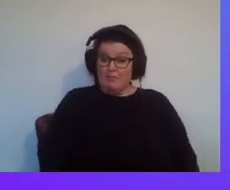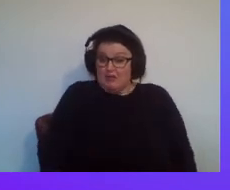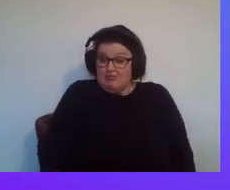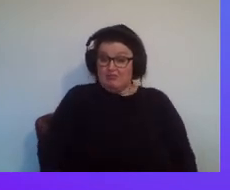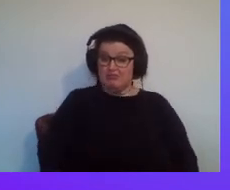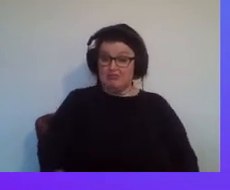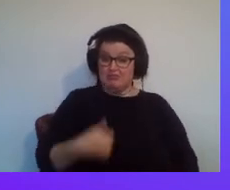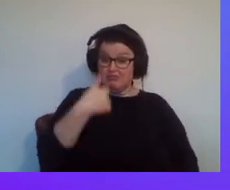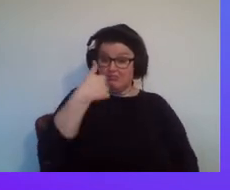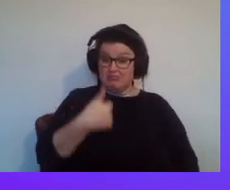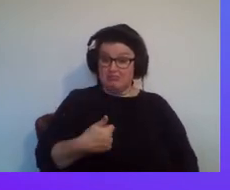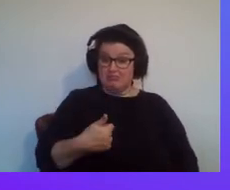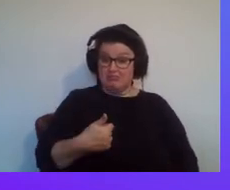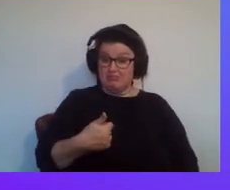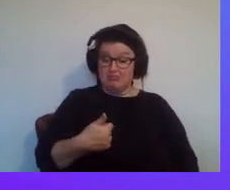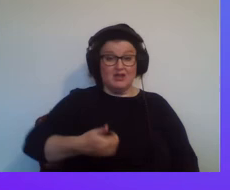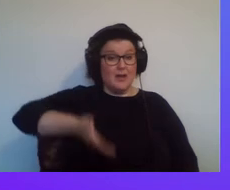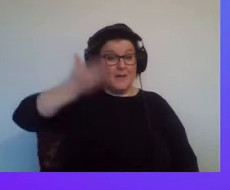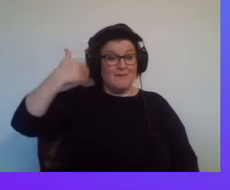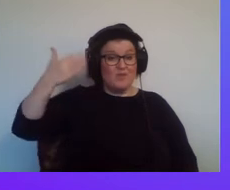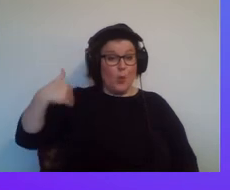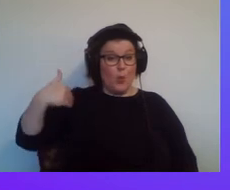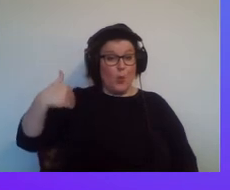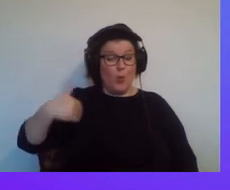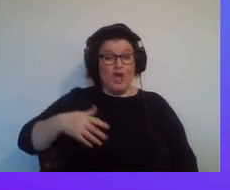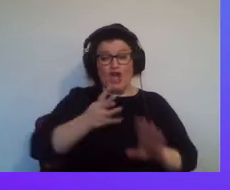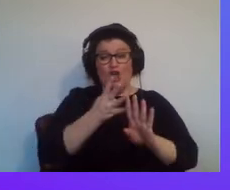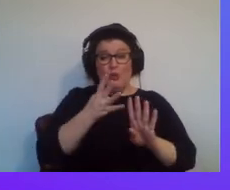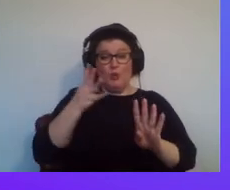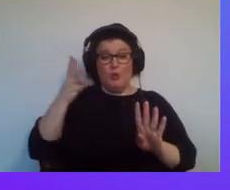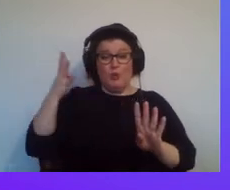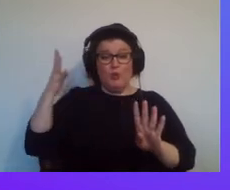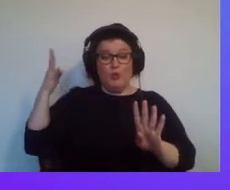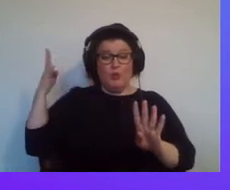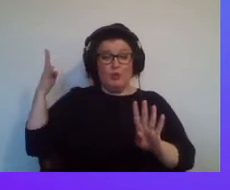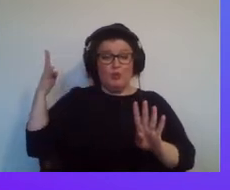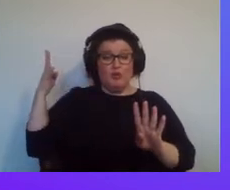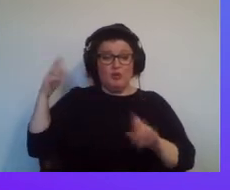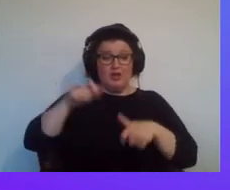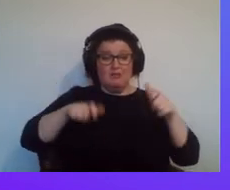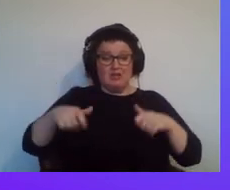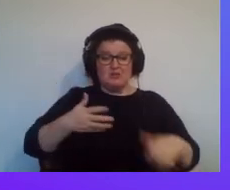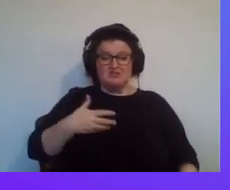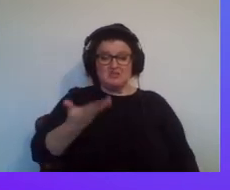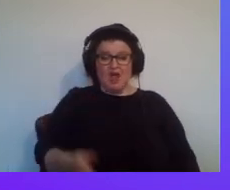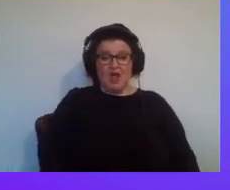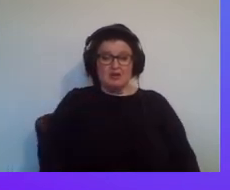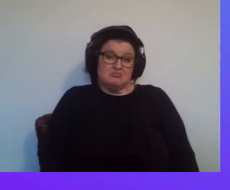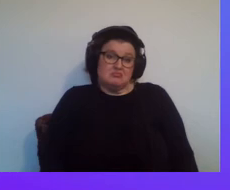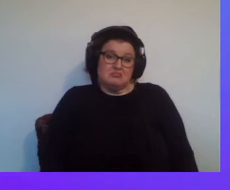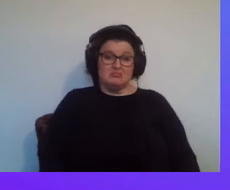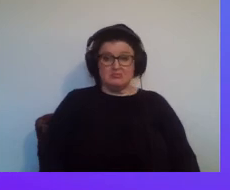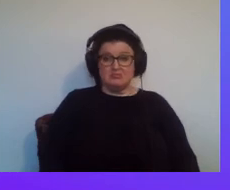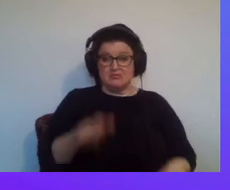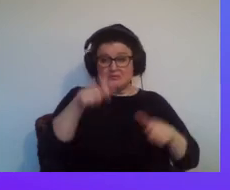to be queues outside, which a lot of the residents didn't like, but you know, it was a way where people could get